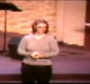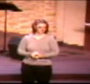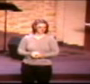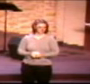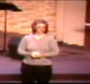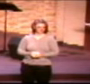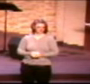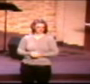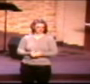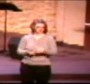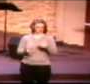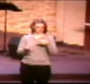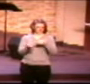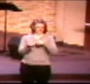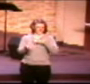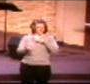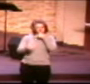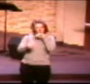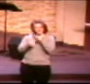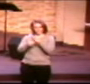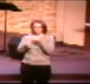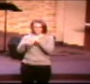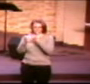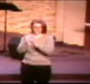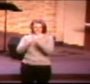This is my promise in Jesus' name.